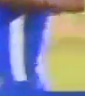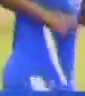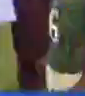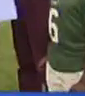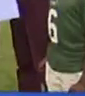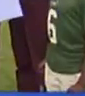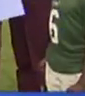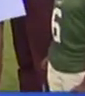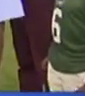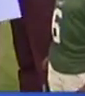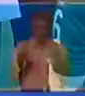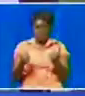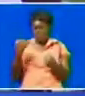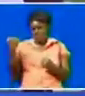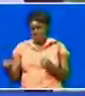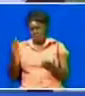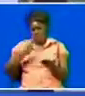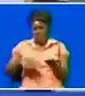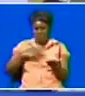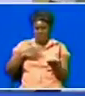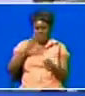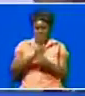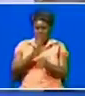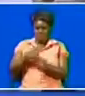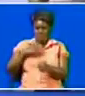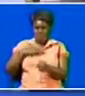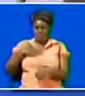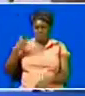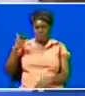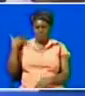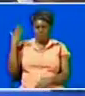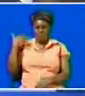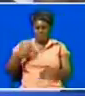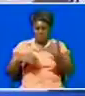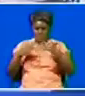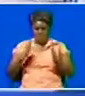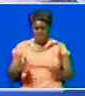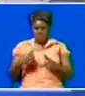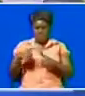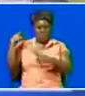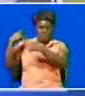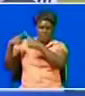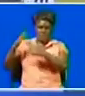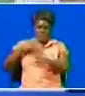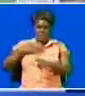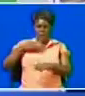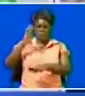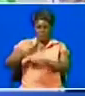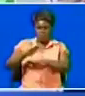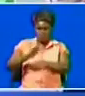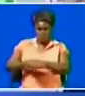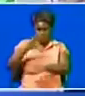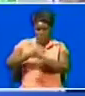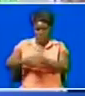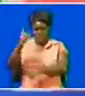We knew they were more energetic, they are younger than us. Most of us are former players, but we counted on our experience more so, and we got